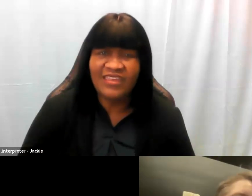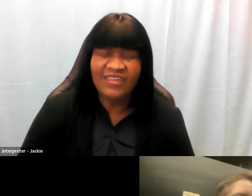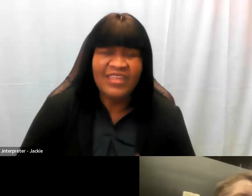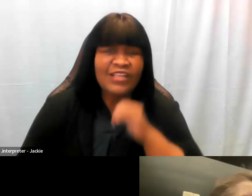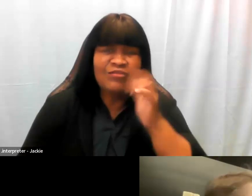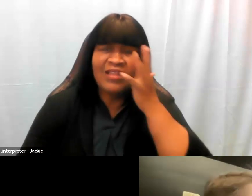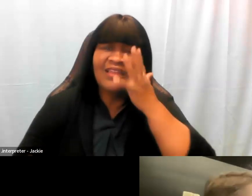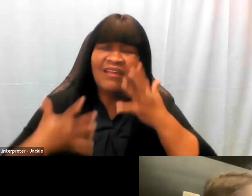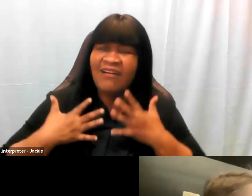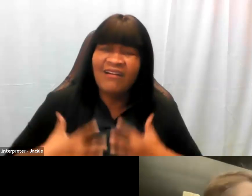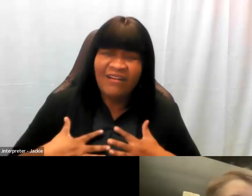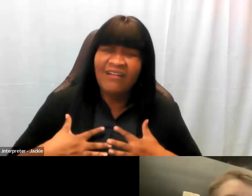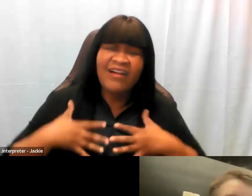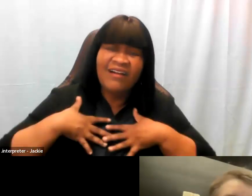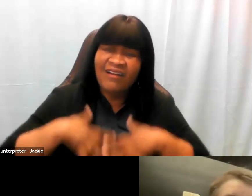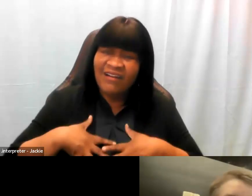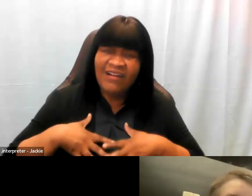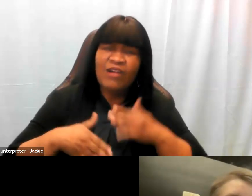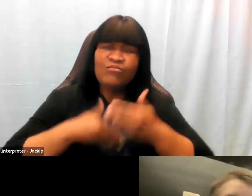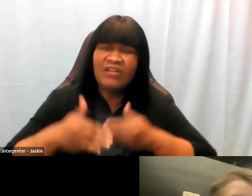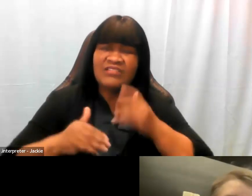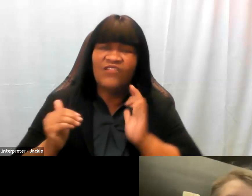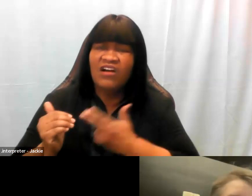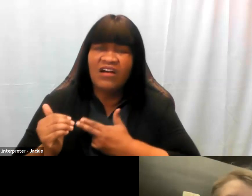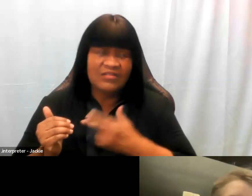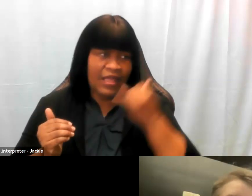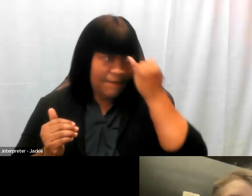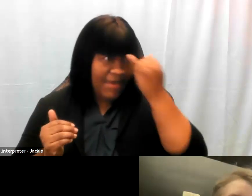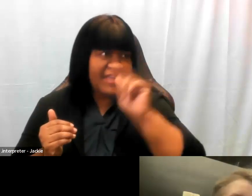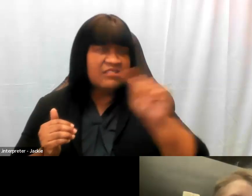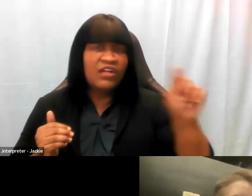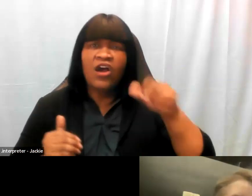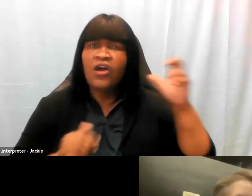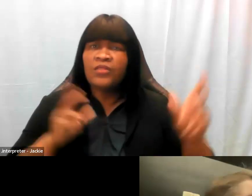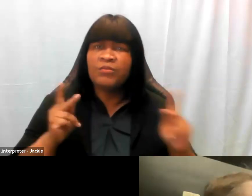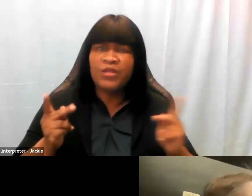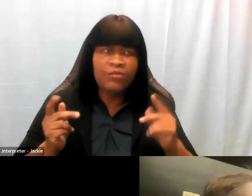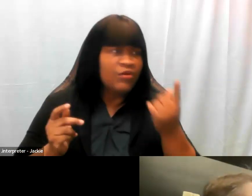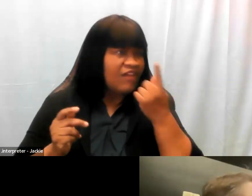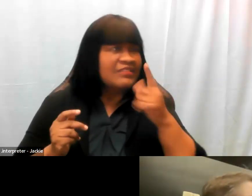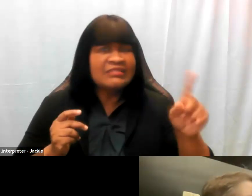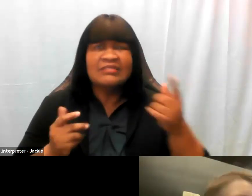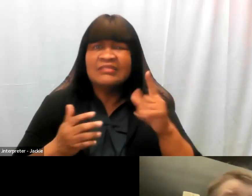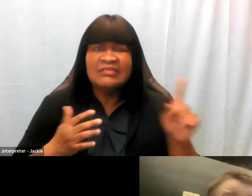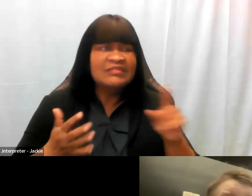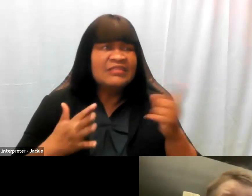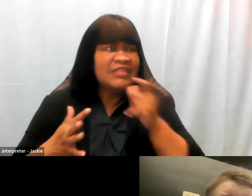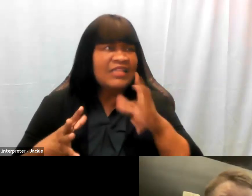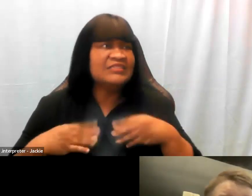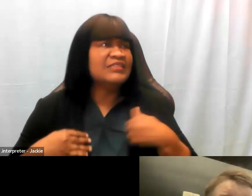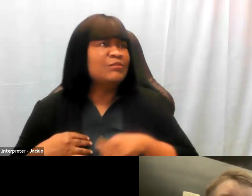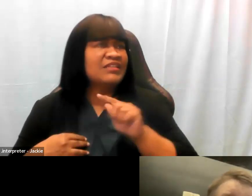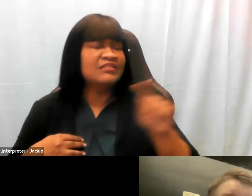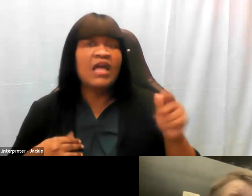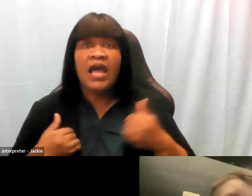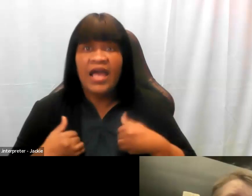disheartening process for us. I can imagine it's a really incredibly disheartening process for all the people who have to turn us away all the time. I have a car.